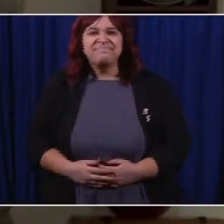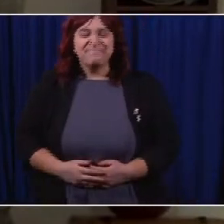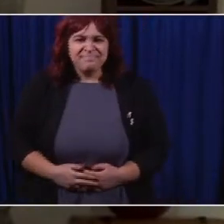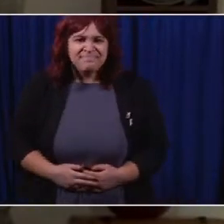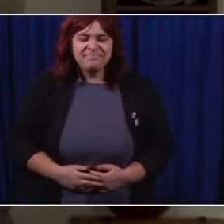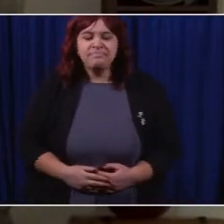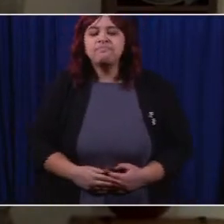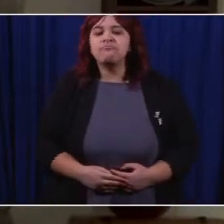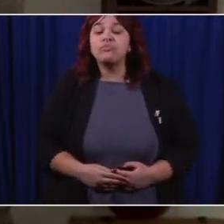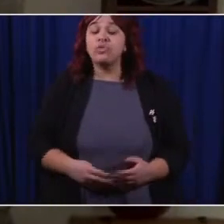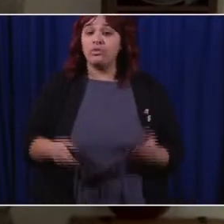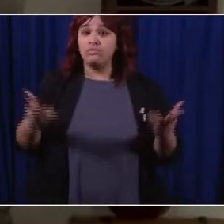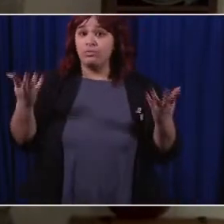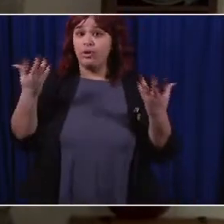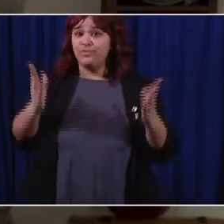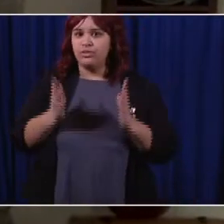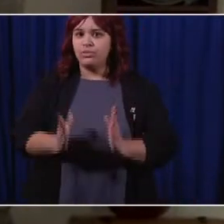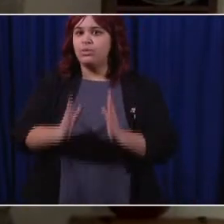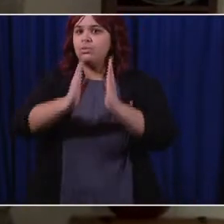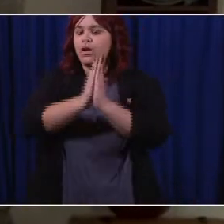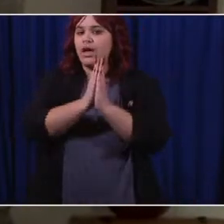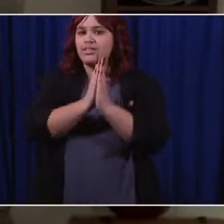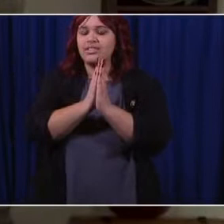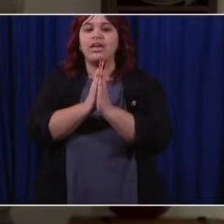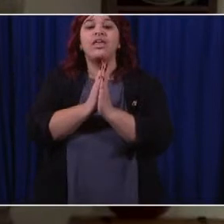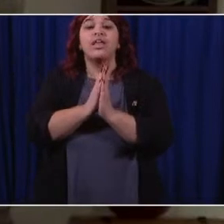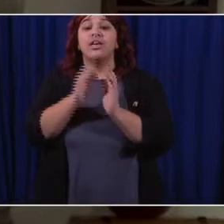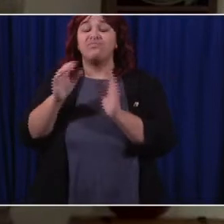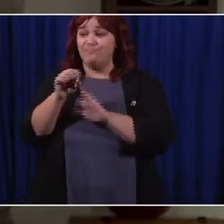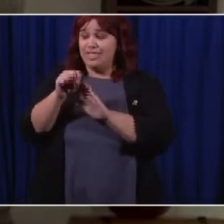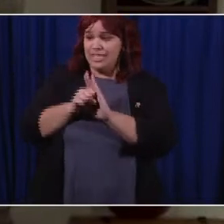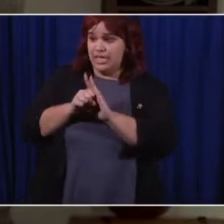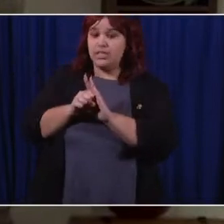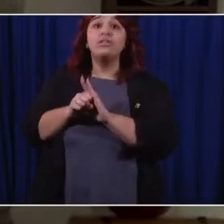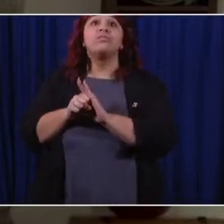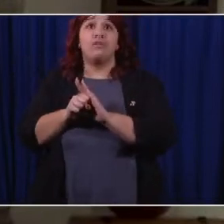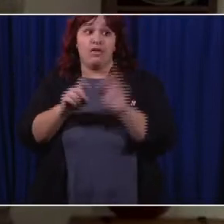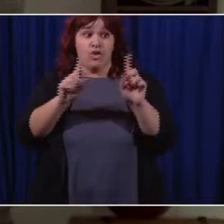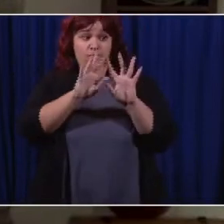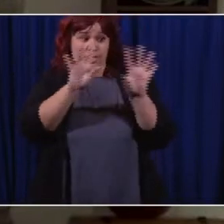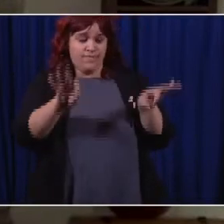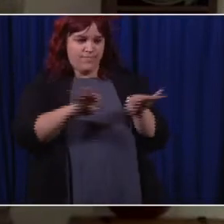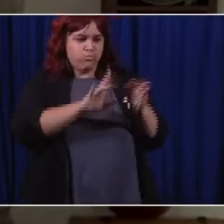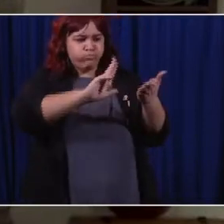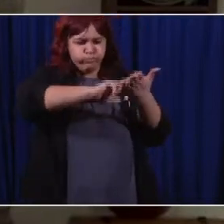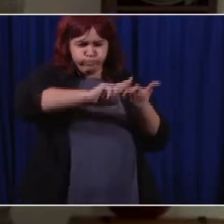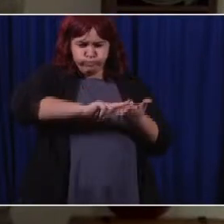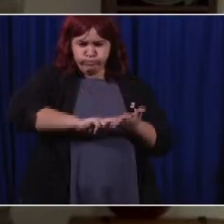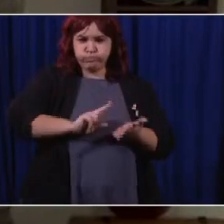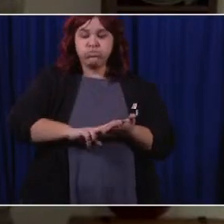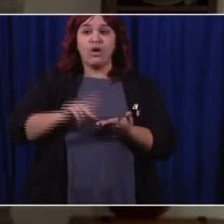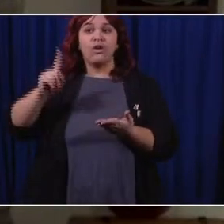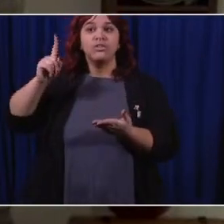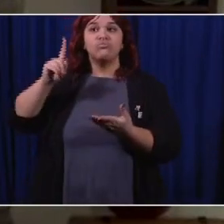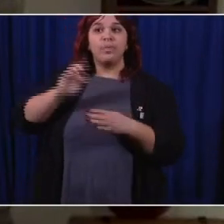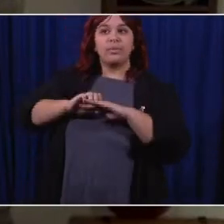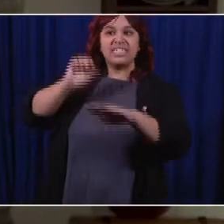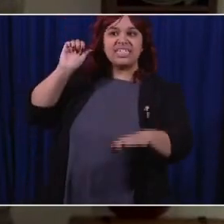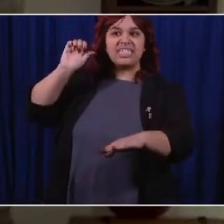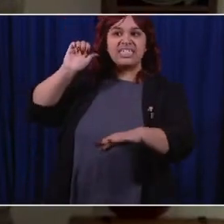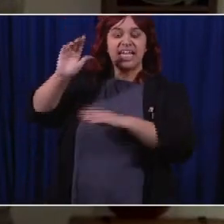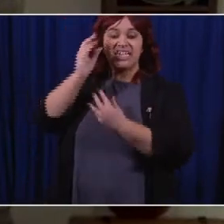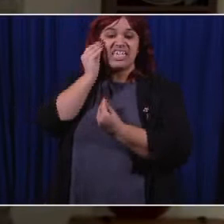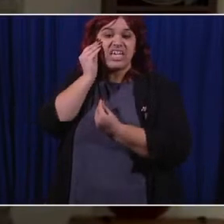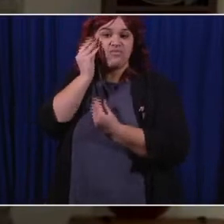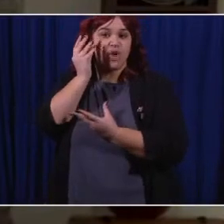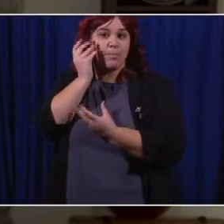to sign a data use agreement, essentially urging states to send the federal government personally identifiable info on who gets